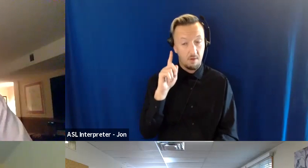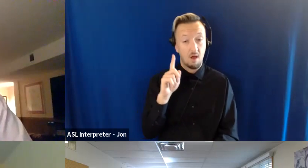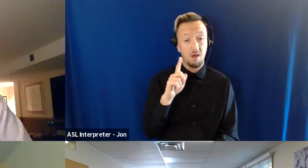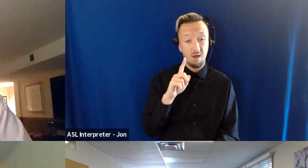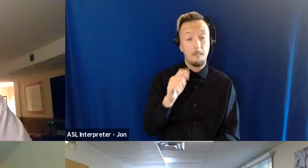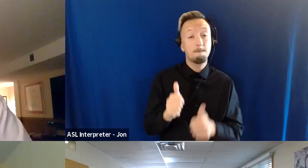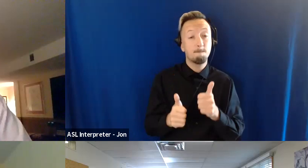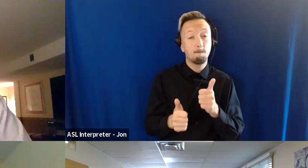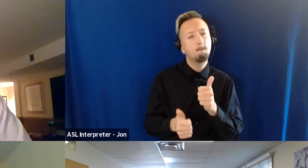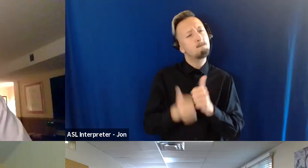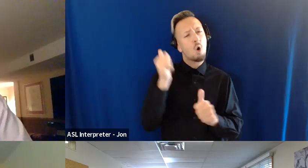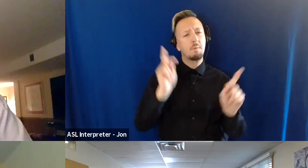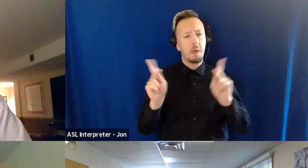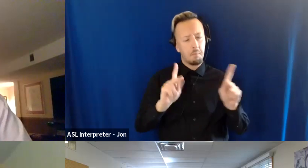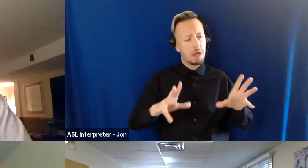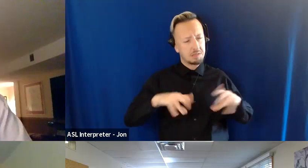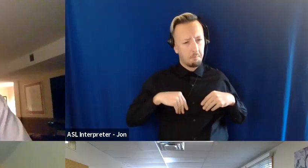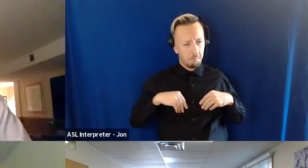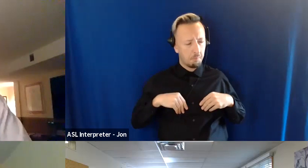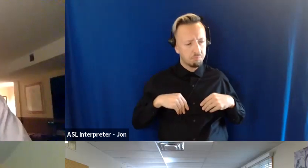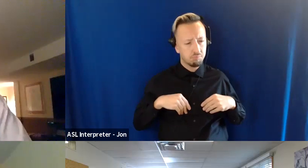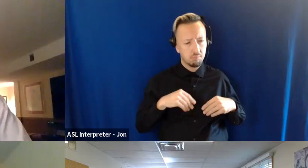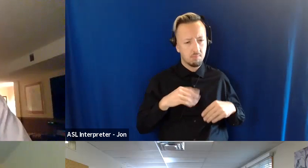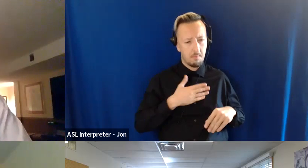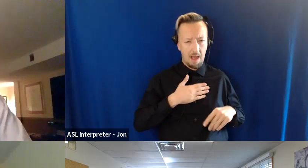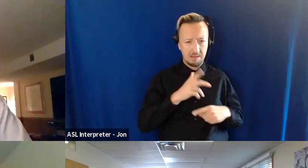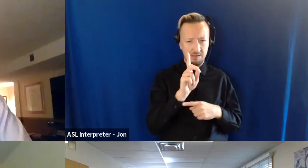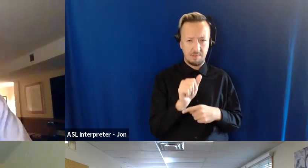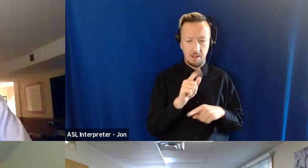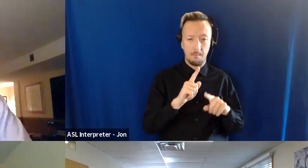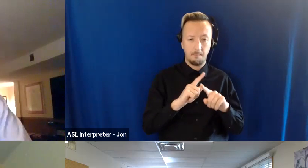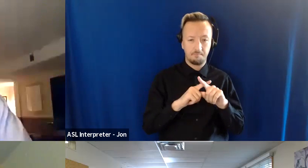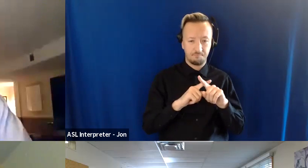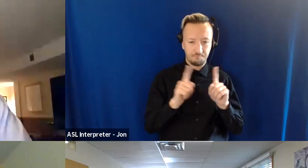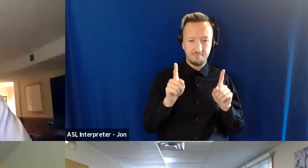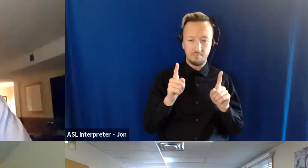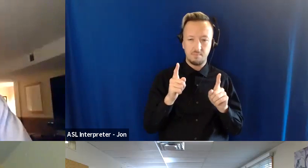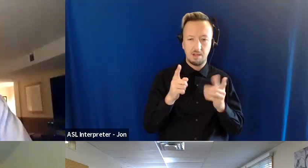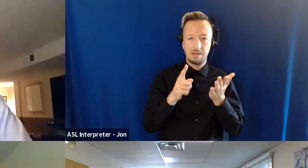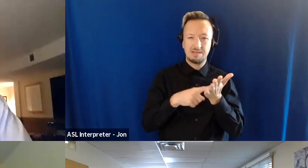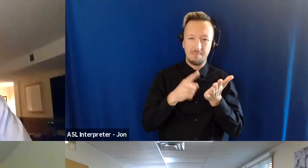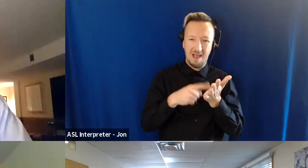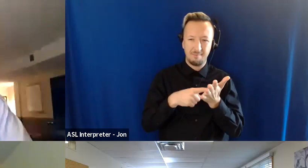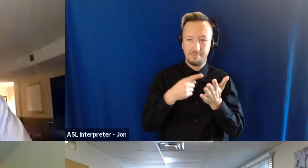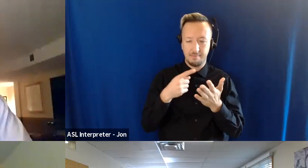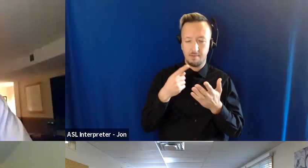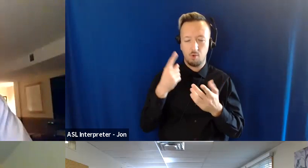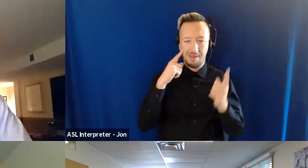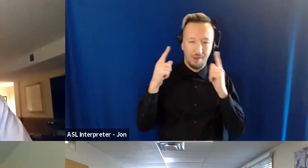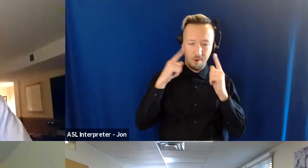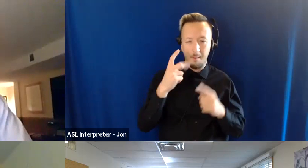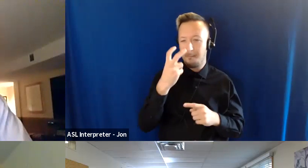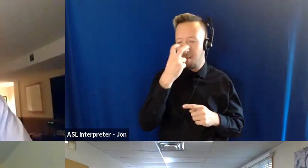are mostly accepting about disabilities, I do kind of run into blind jokes sometimes, and